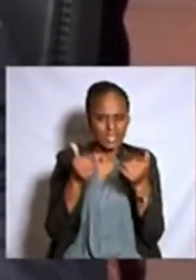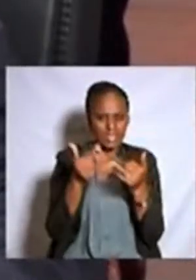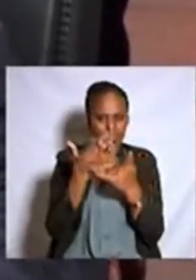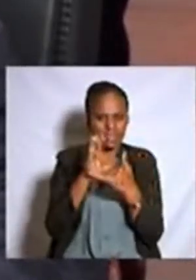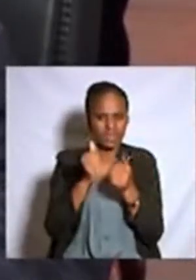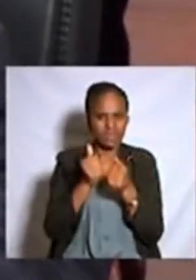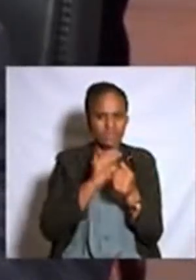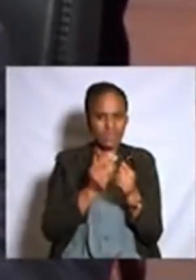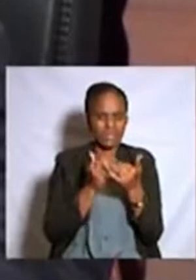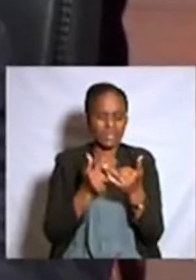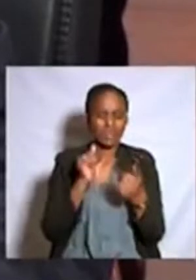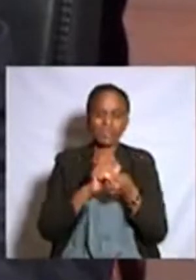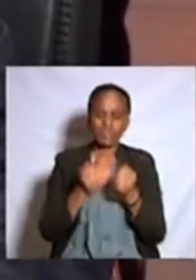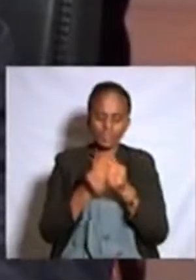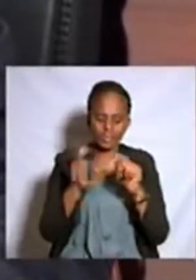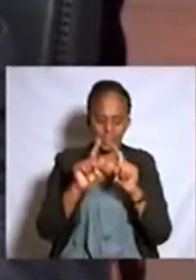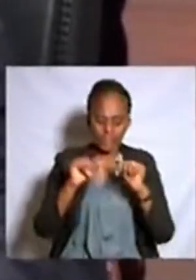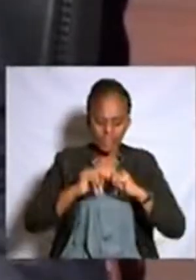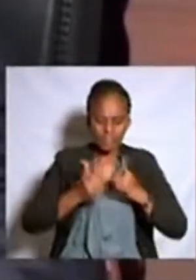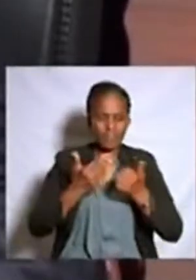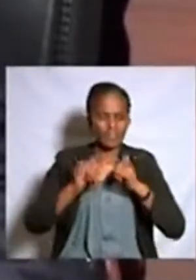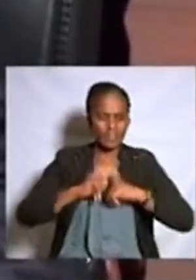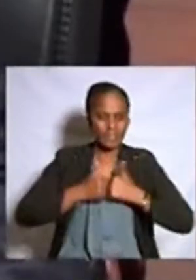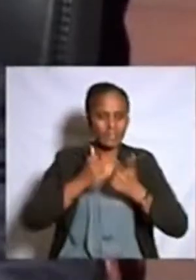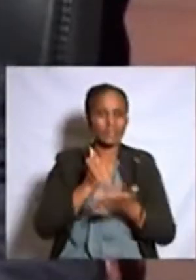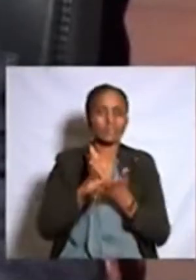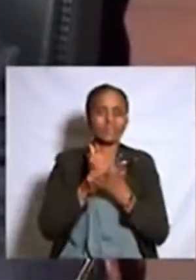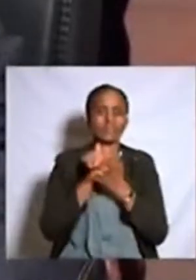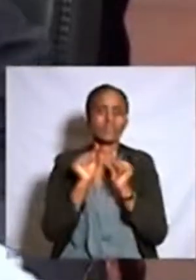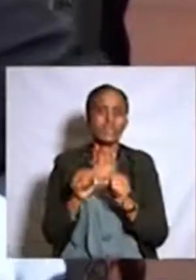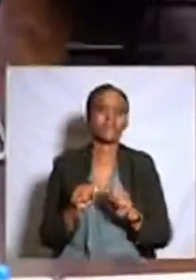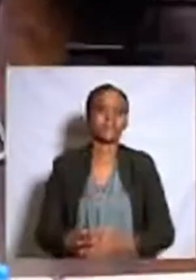with us where this problem is? Maybe we can be helpful.